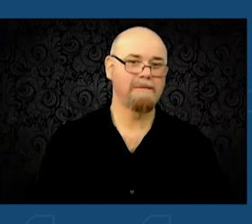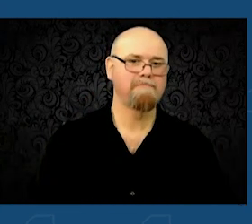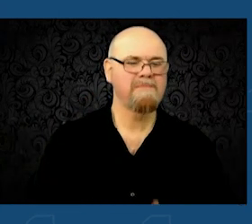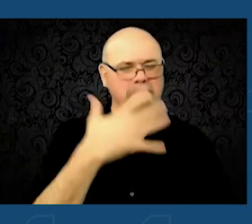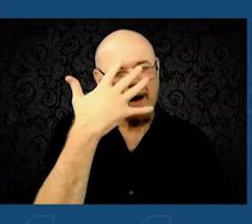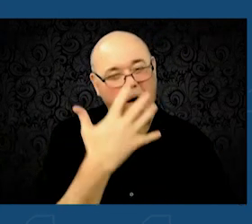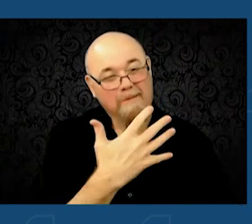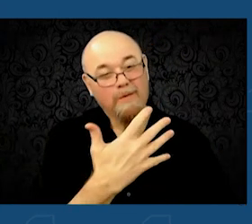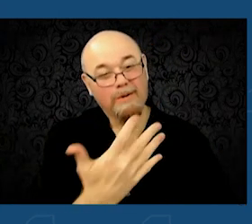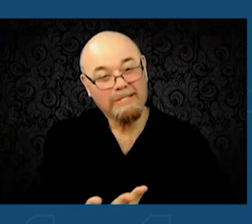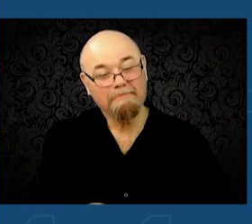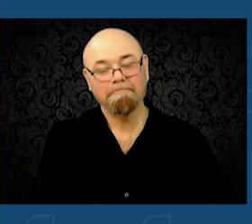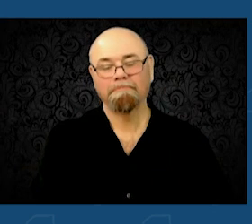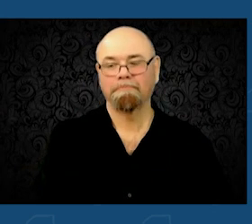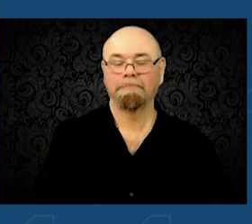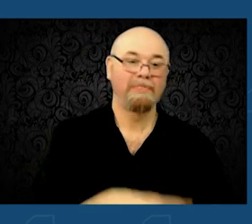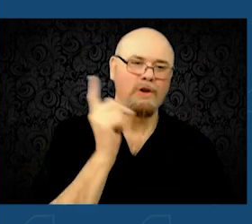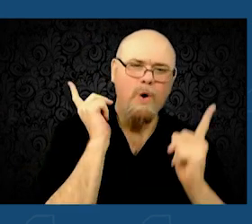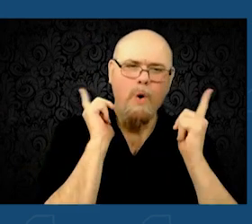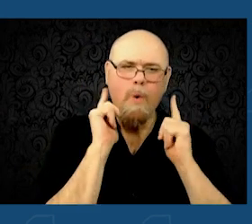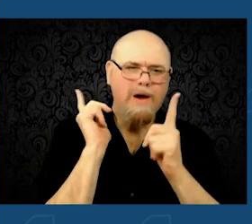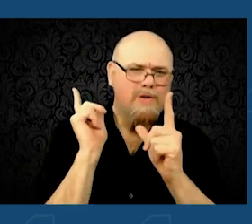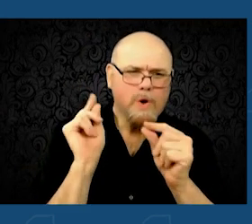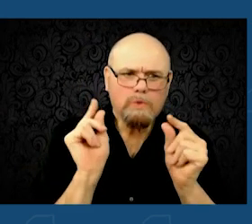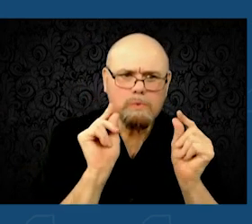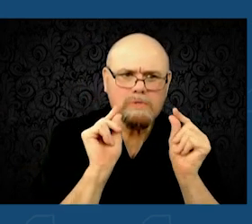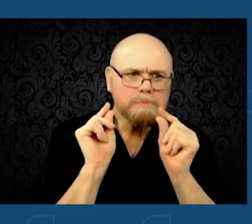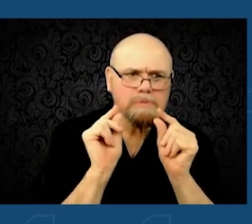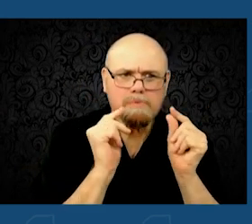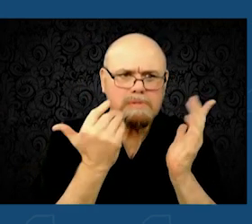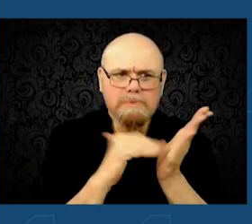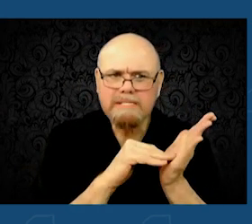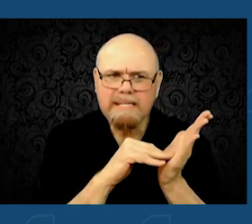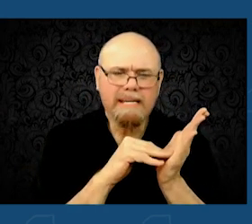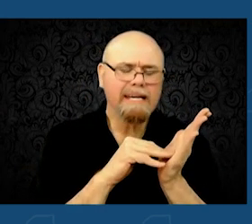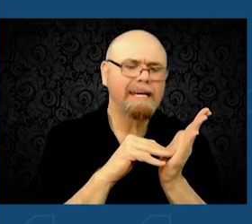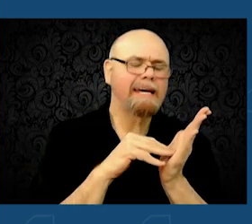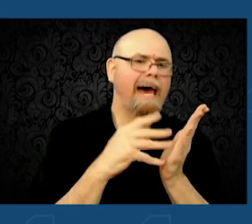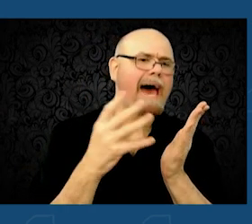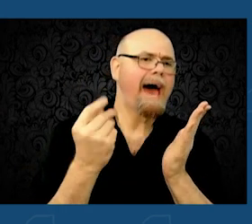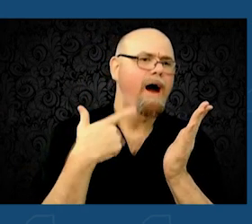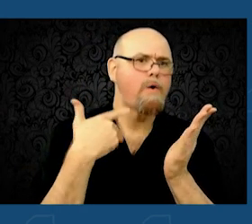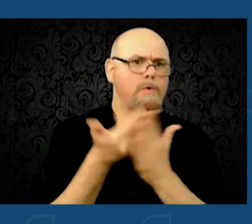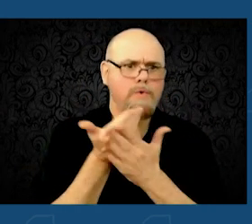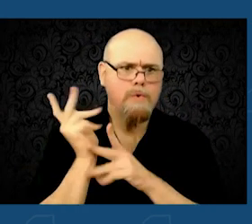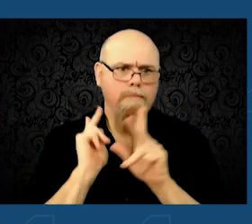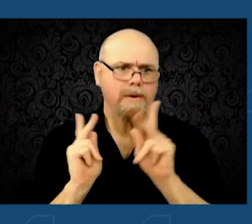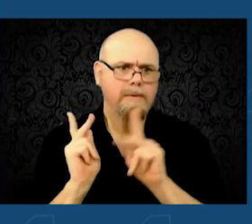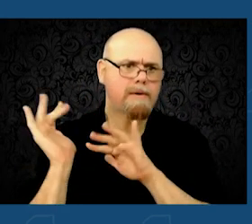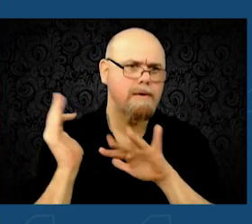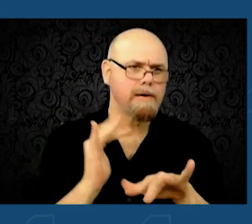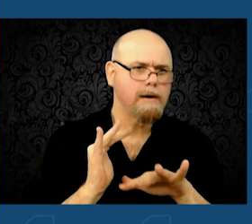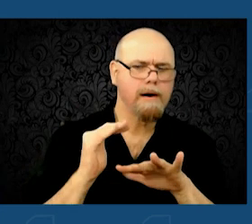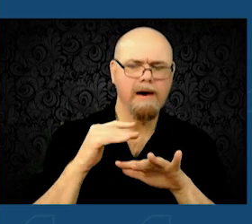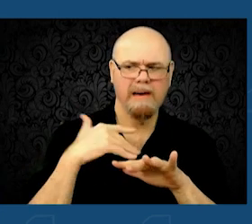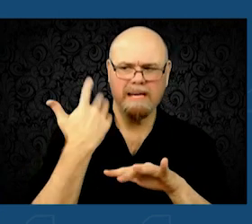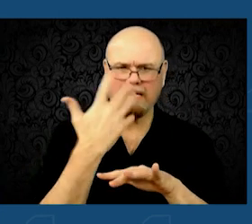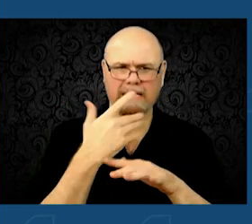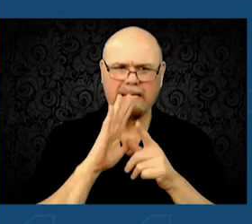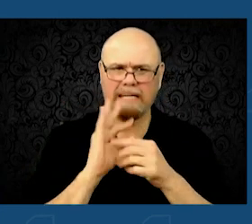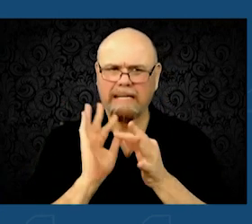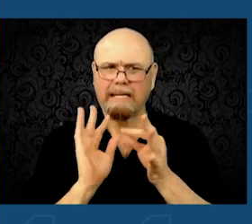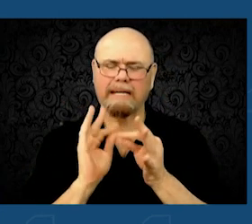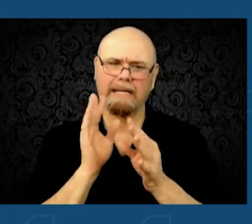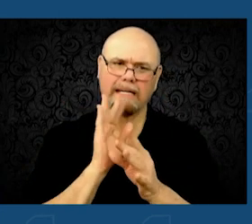unfortunately, you're hearing the whispers again. New people are coming to our community. Speak a different language. They look different. Is this